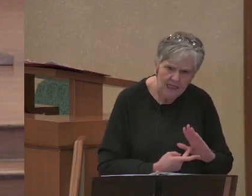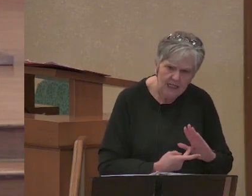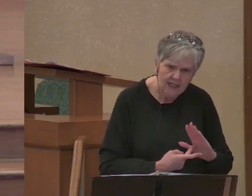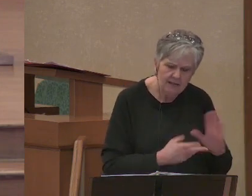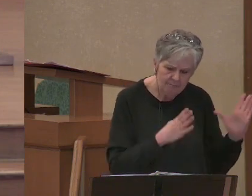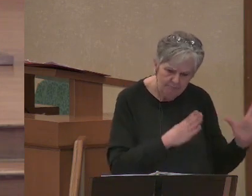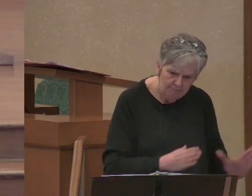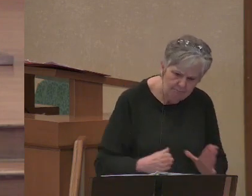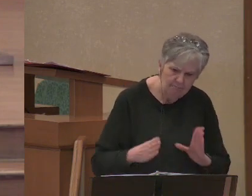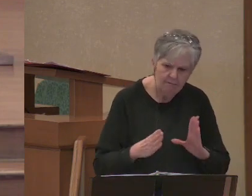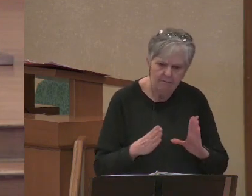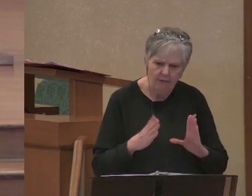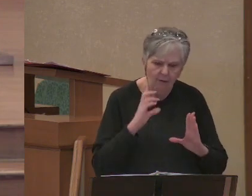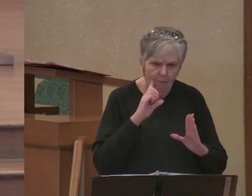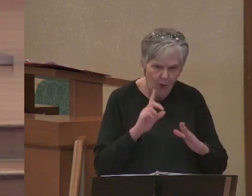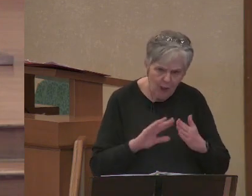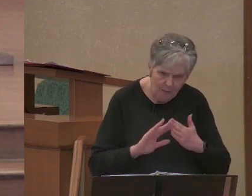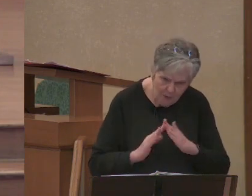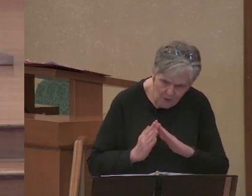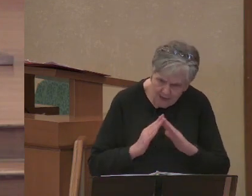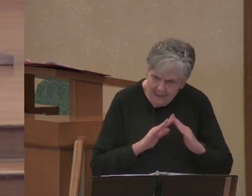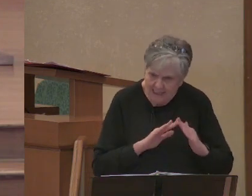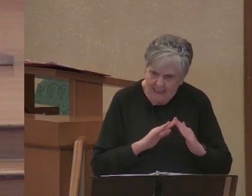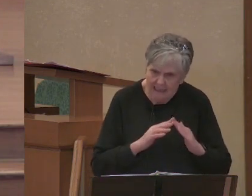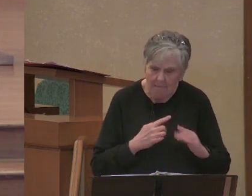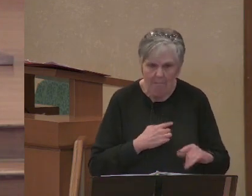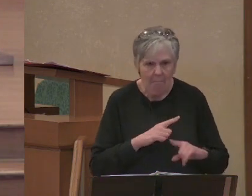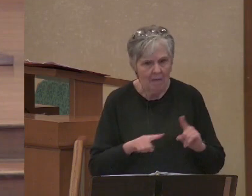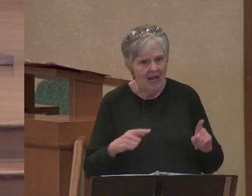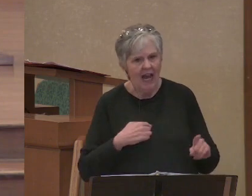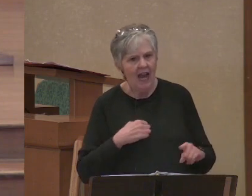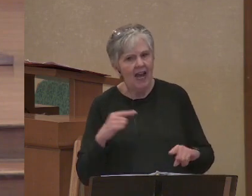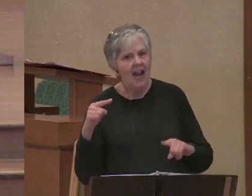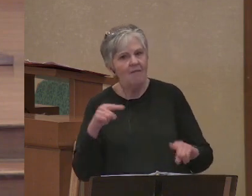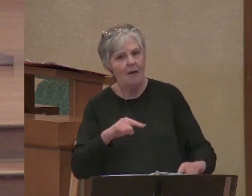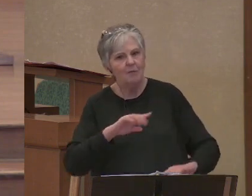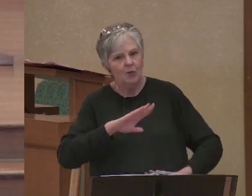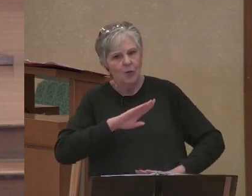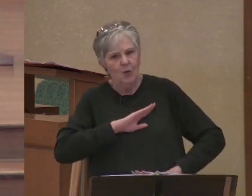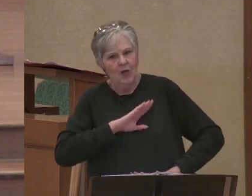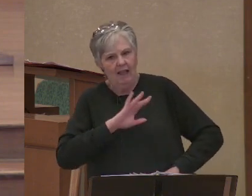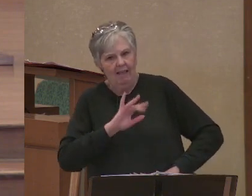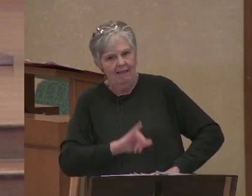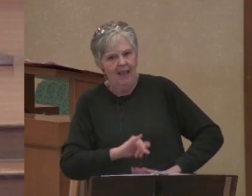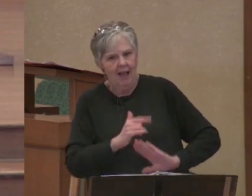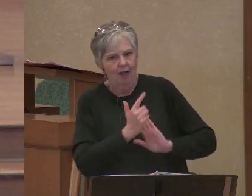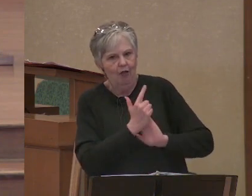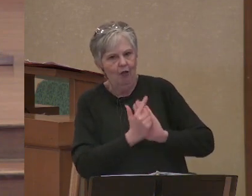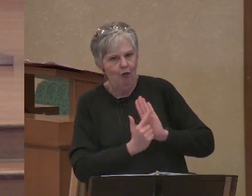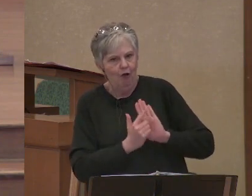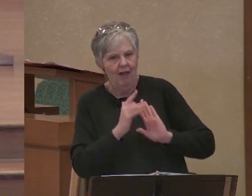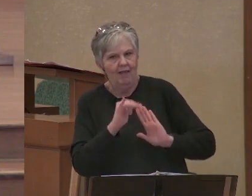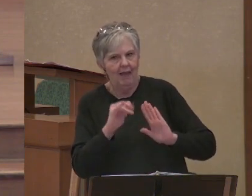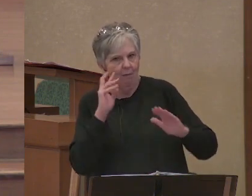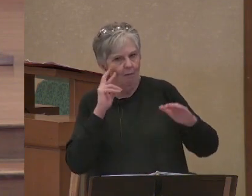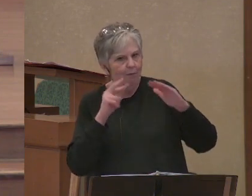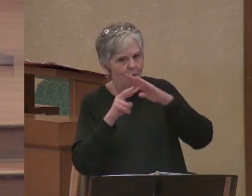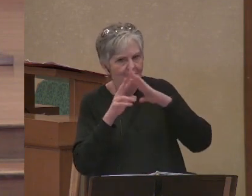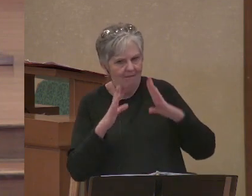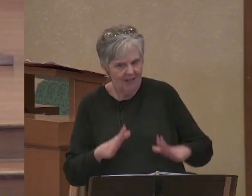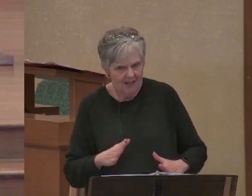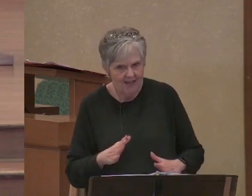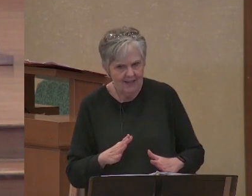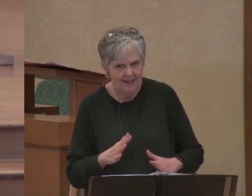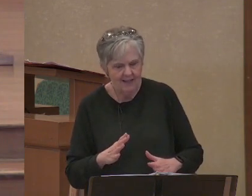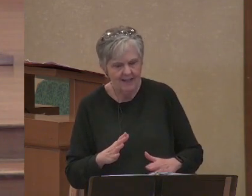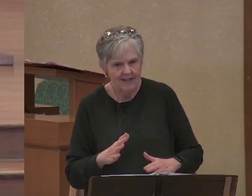up community. But I have come to fulfill the law and the prophets. Jesus acts